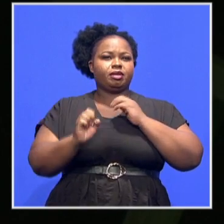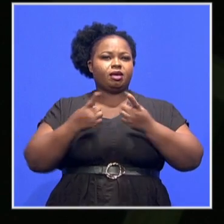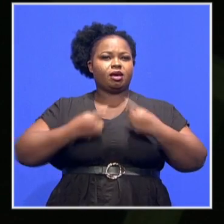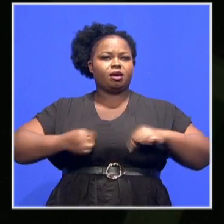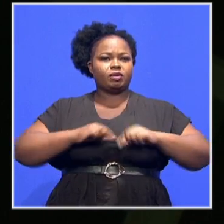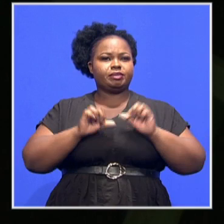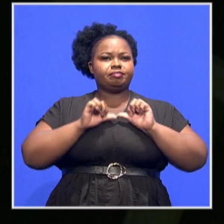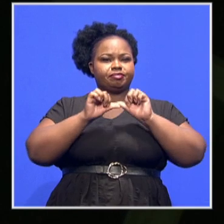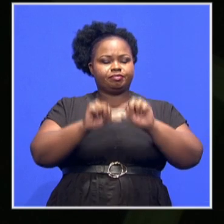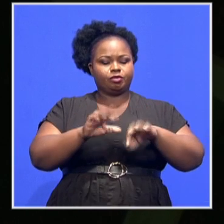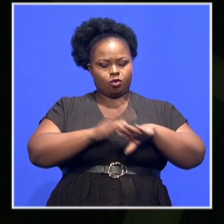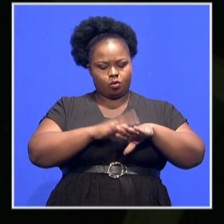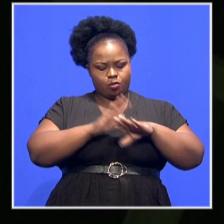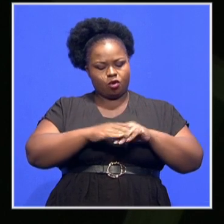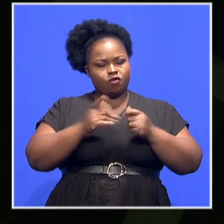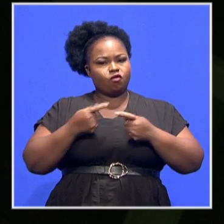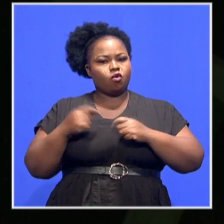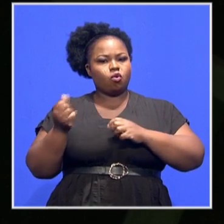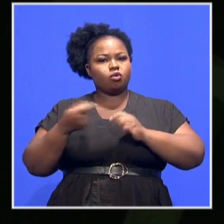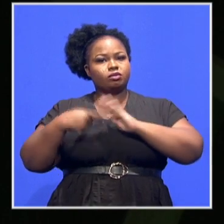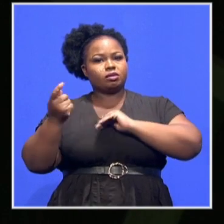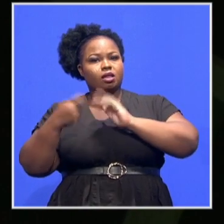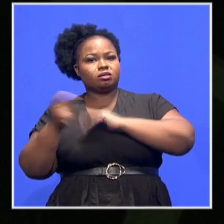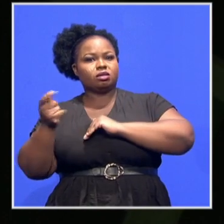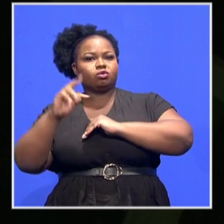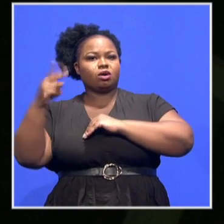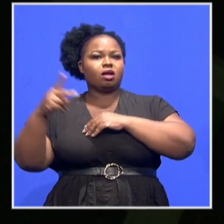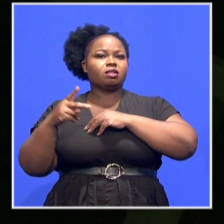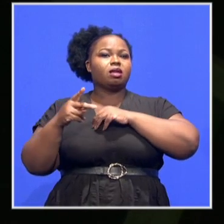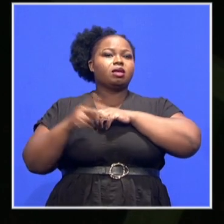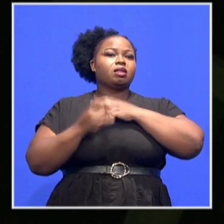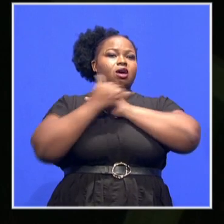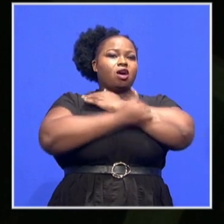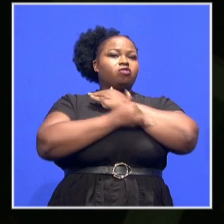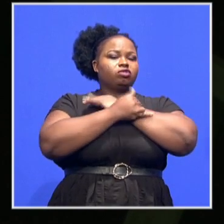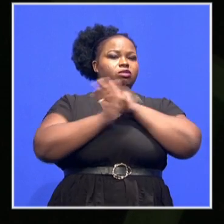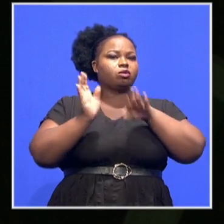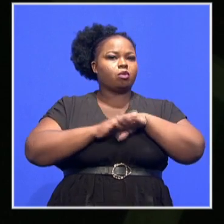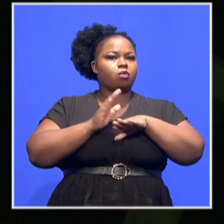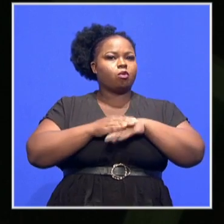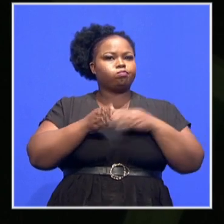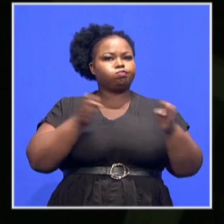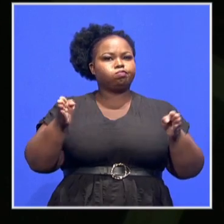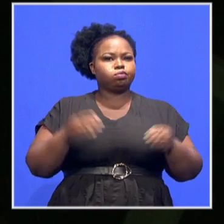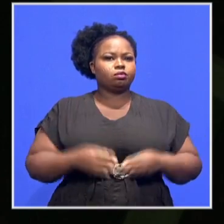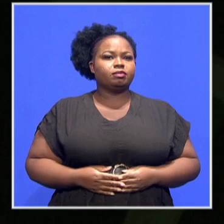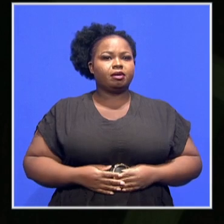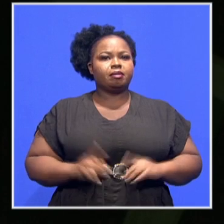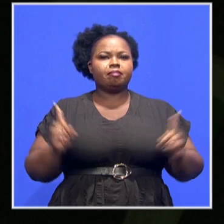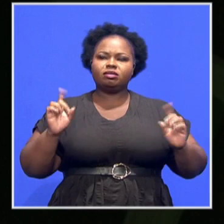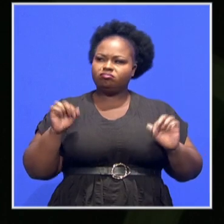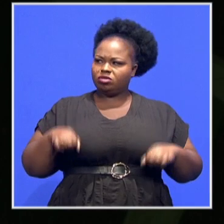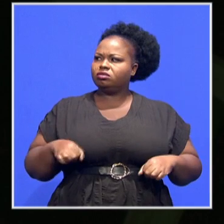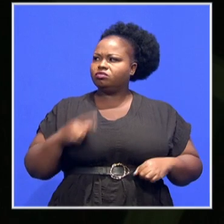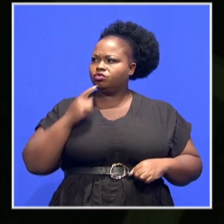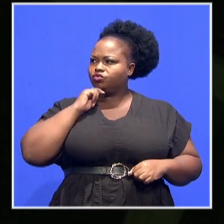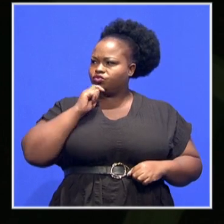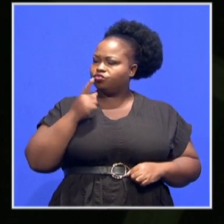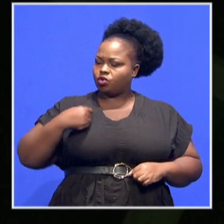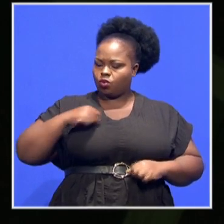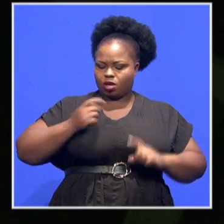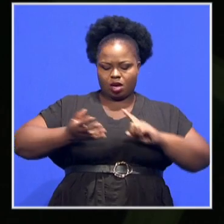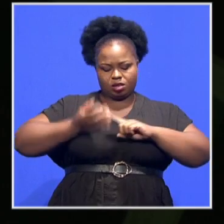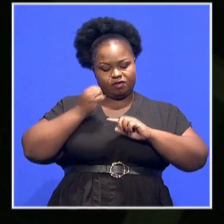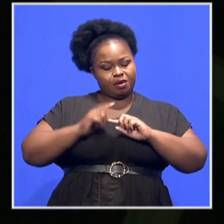our exports and revenues. Despite this achievement, we are far